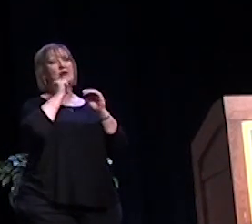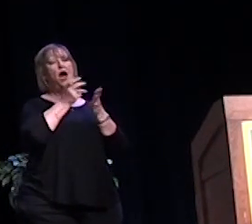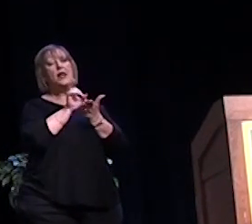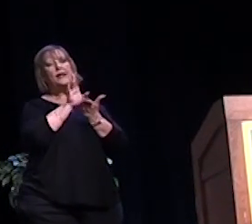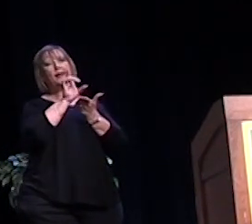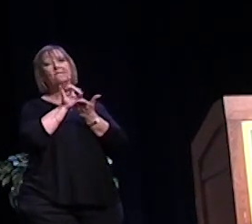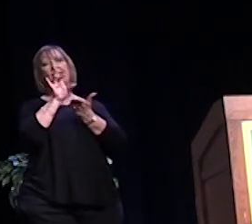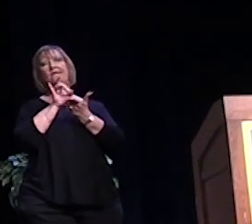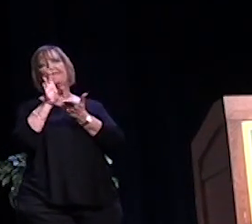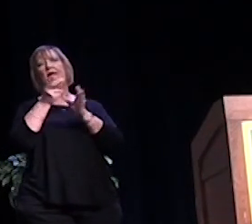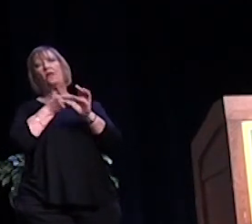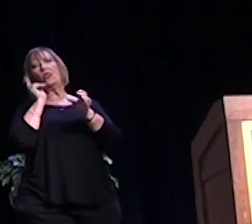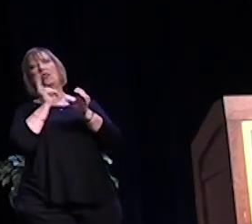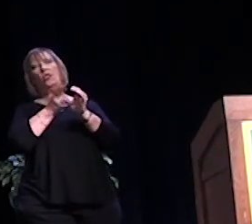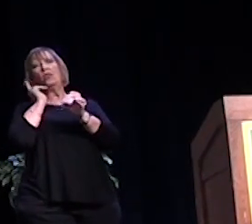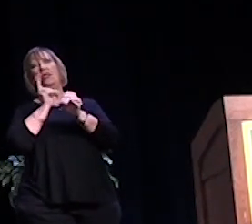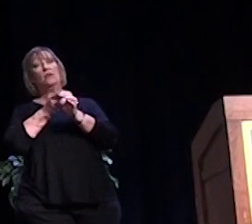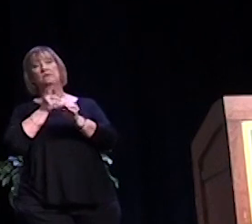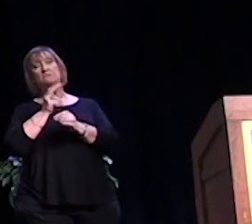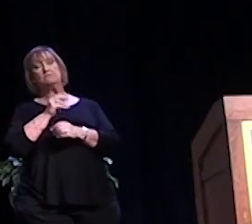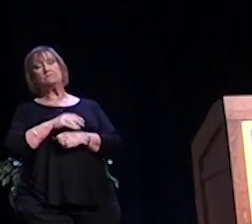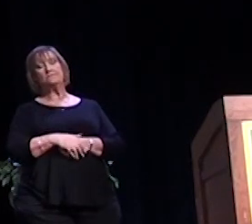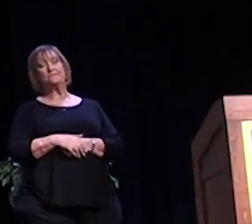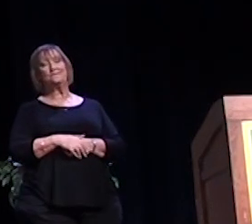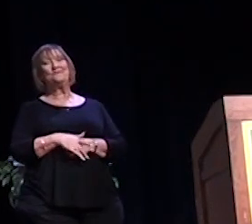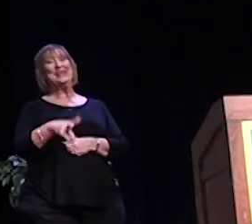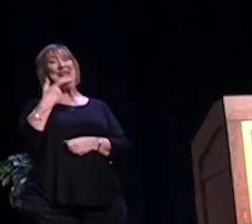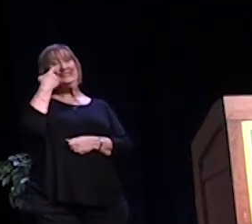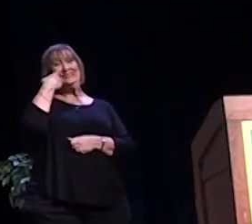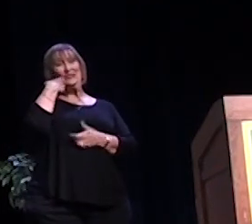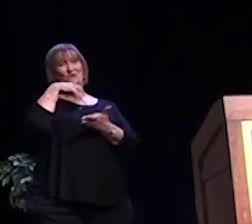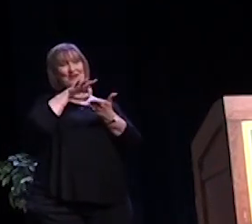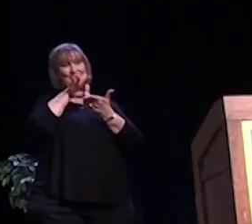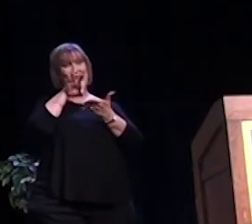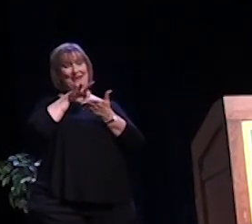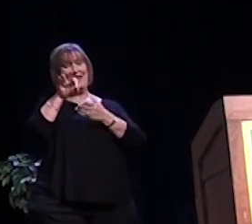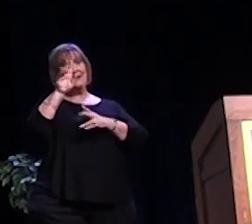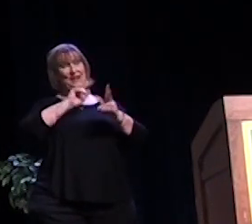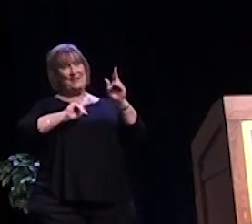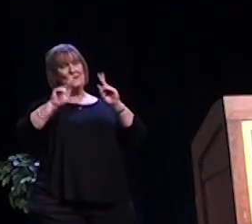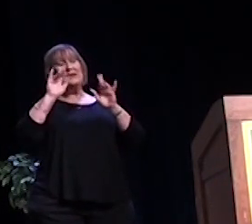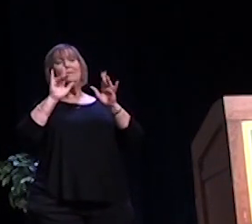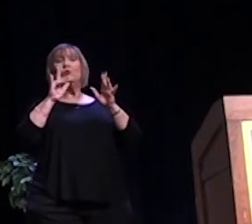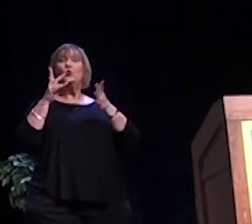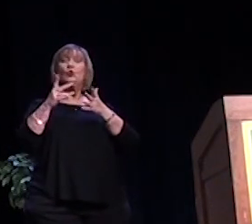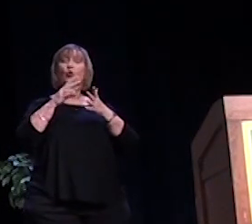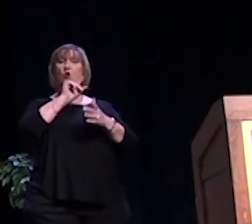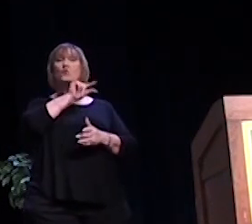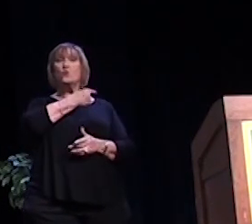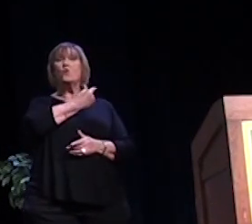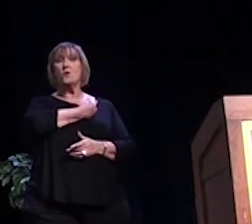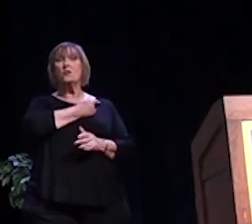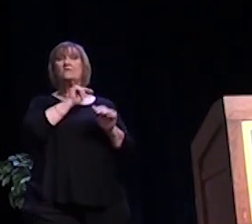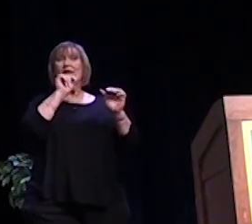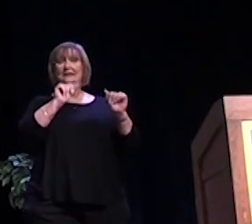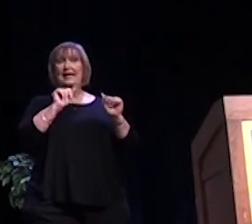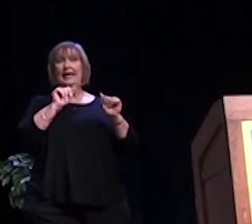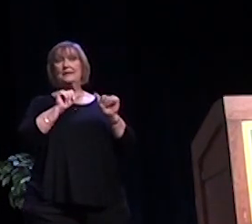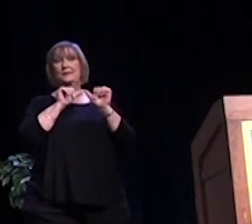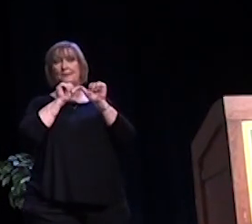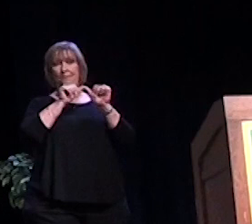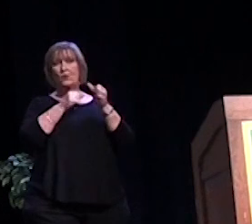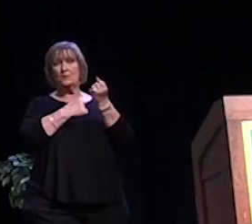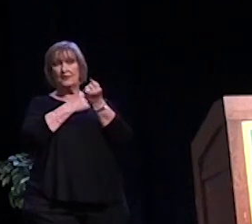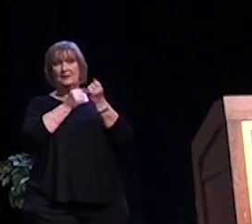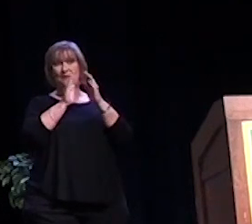our community. At last count, individuals who qualified for permanent supportive housing had an average